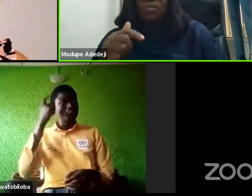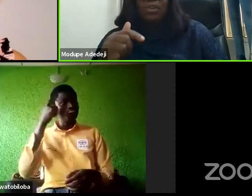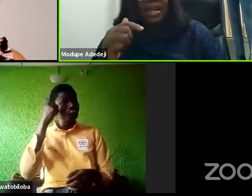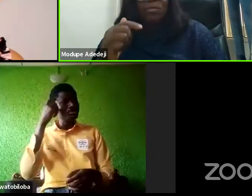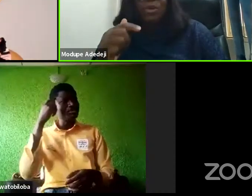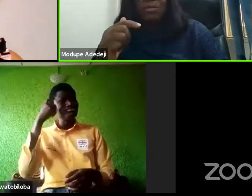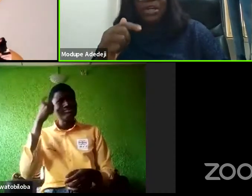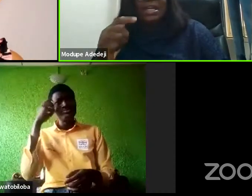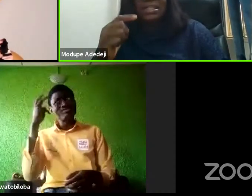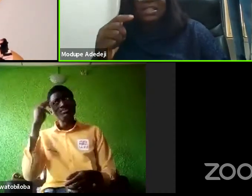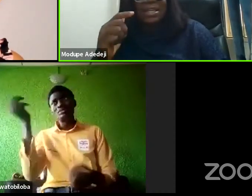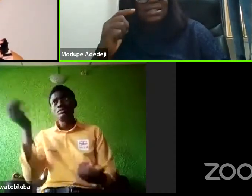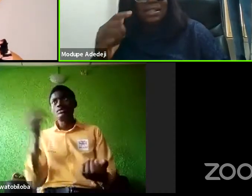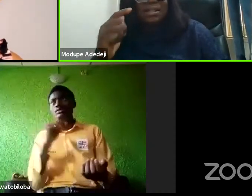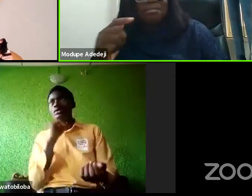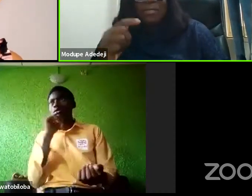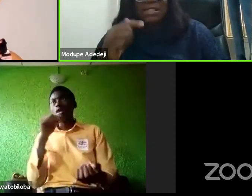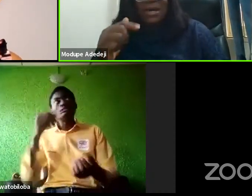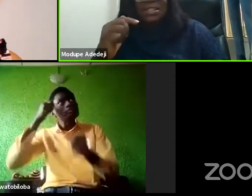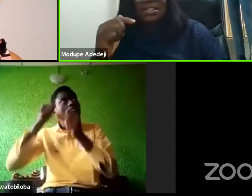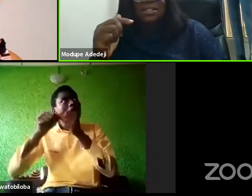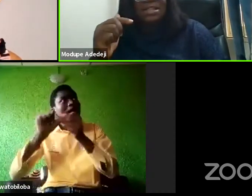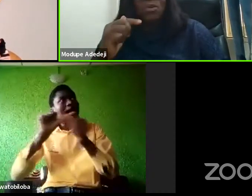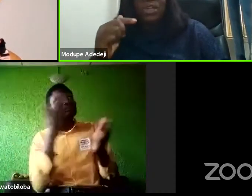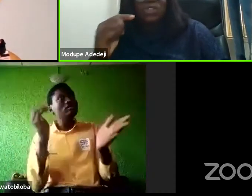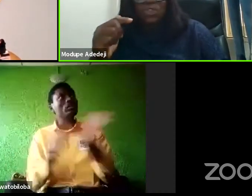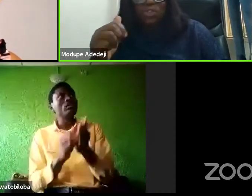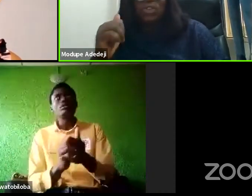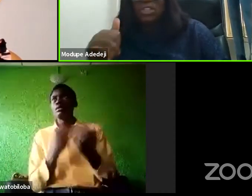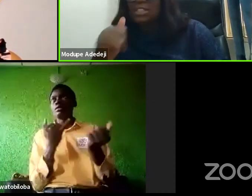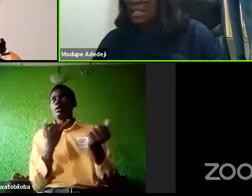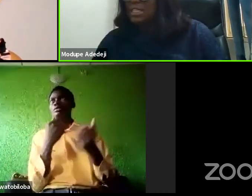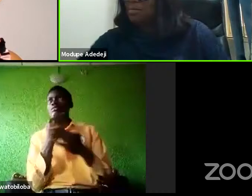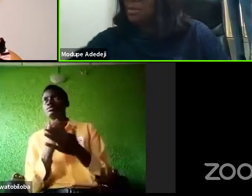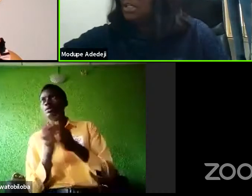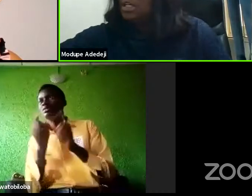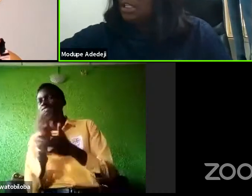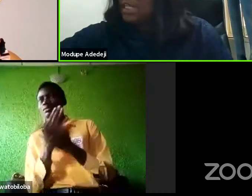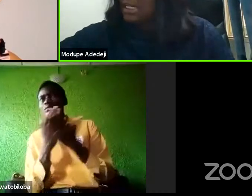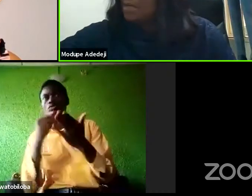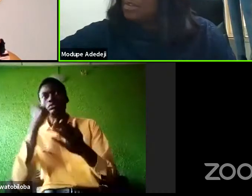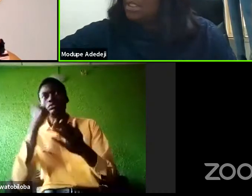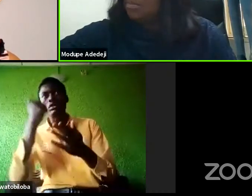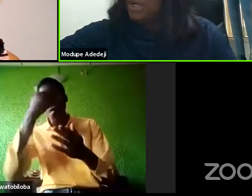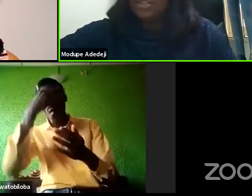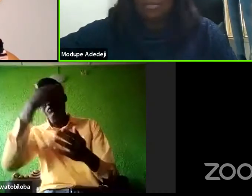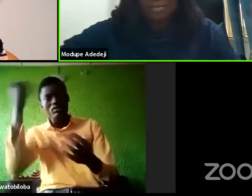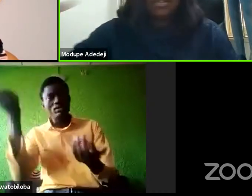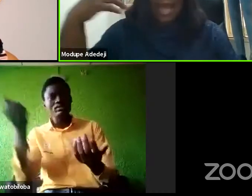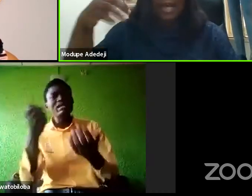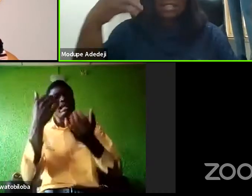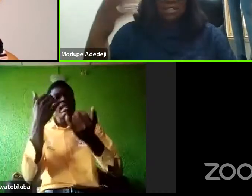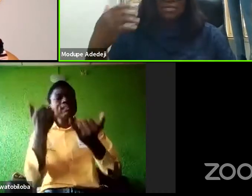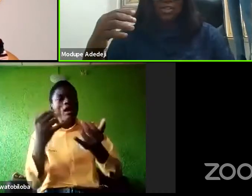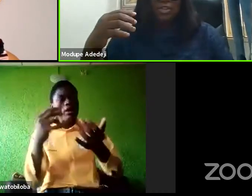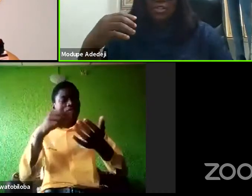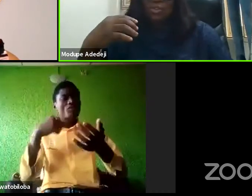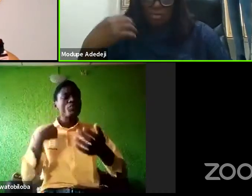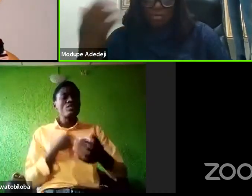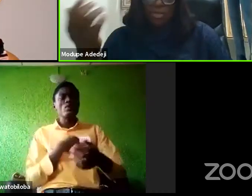a lot of brain exercise, mathematics, calculation, things that keeps the brain